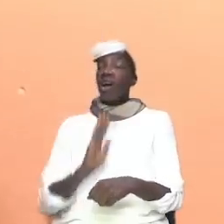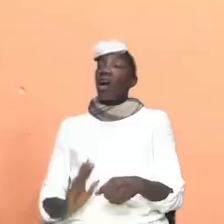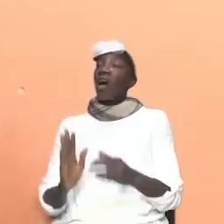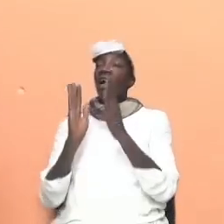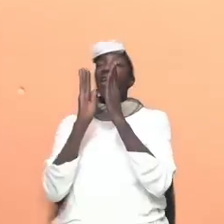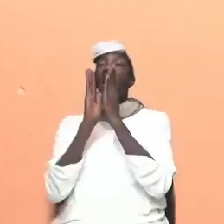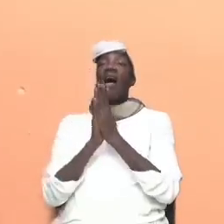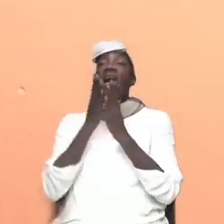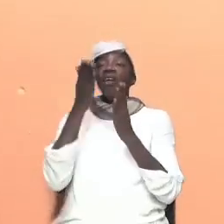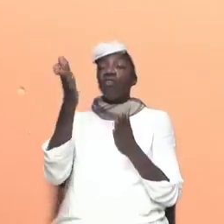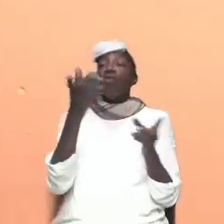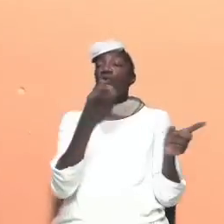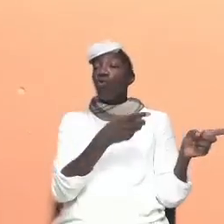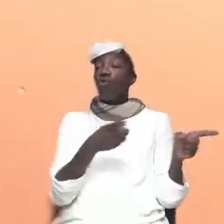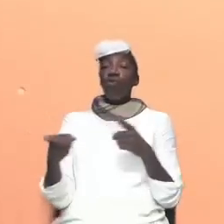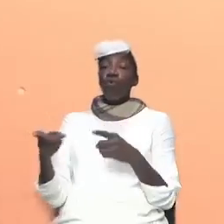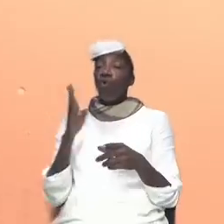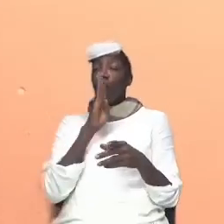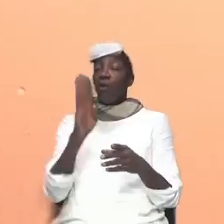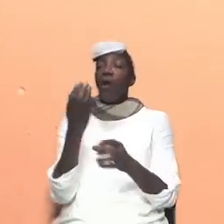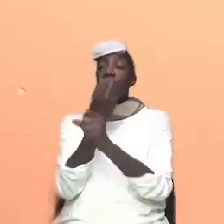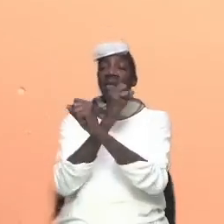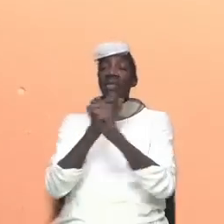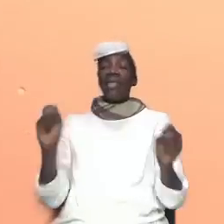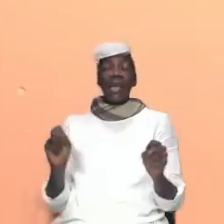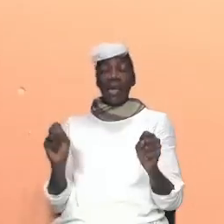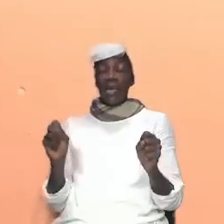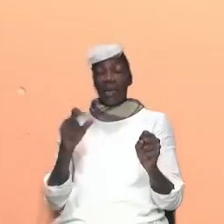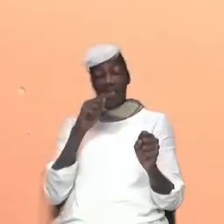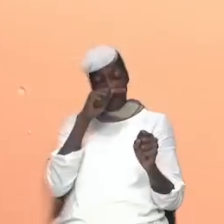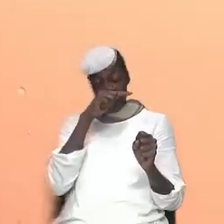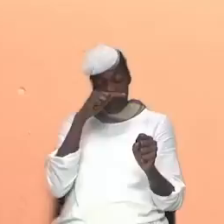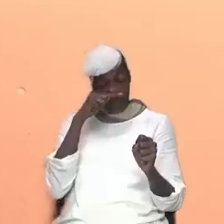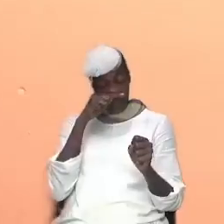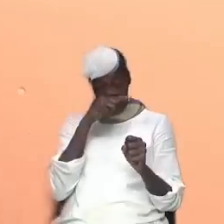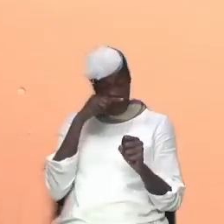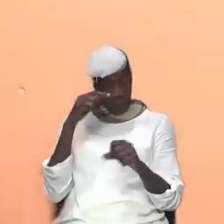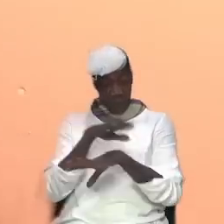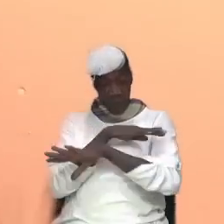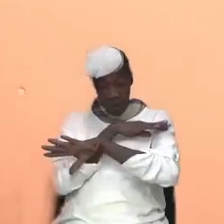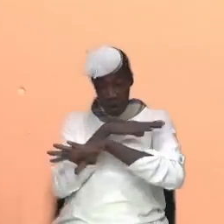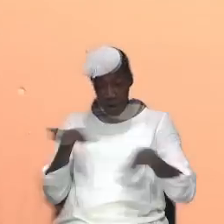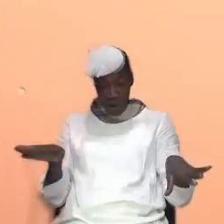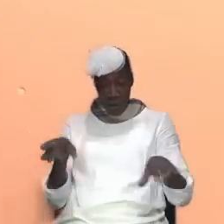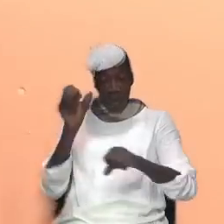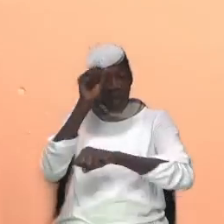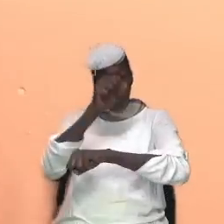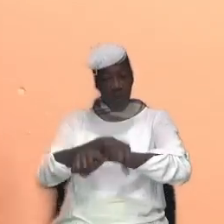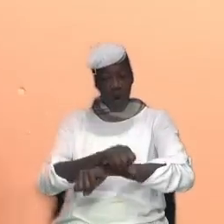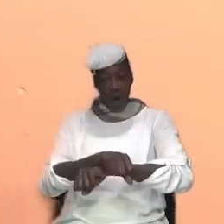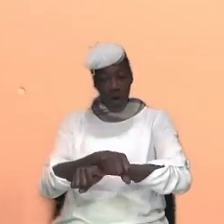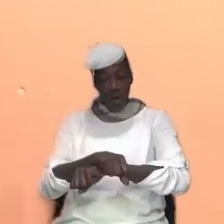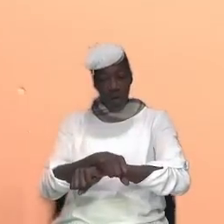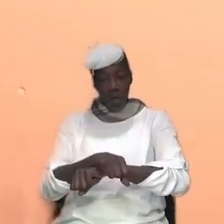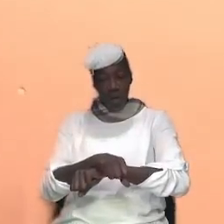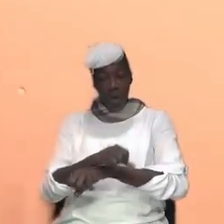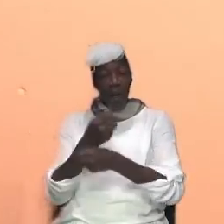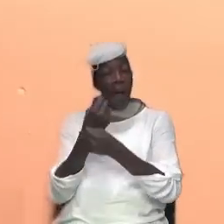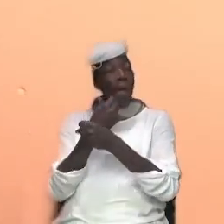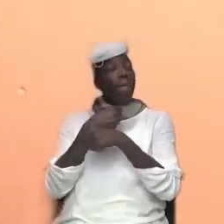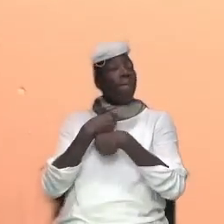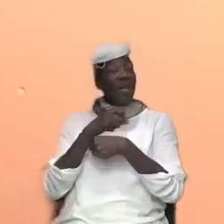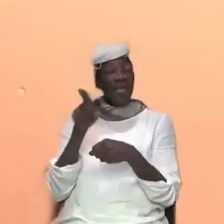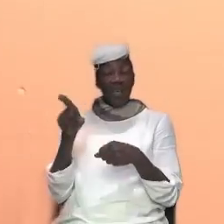do to be saved, then there's absolutely nothing in terms of works that would have allowed for us to be saved.